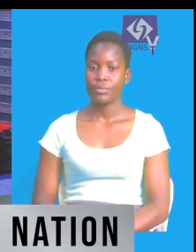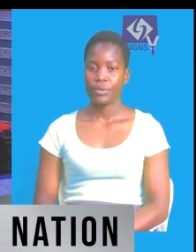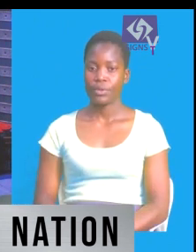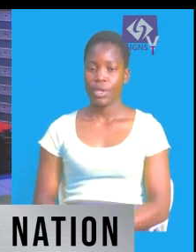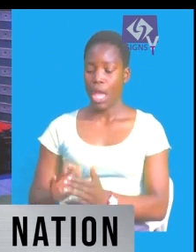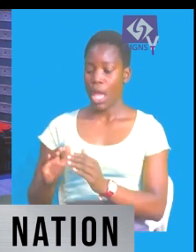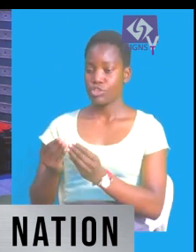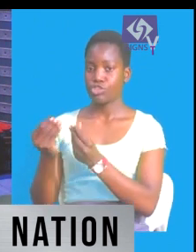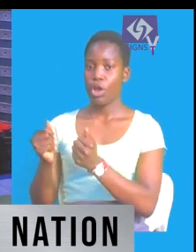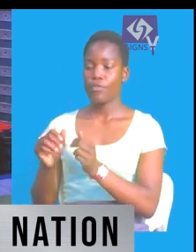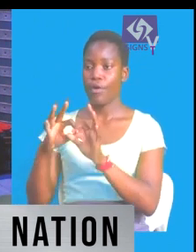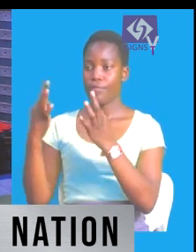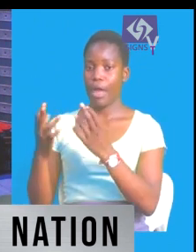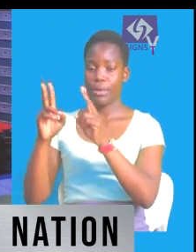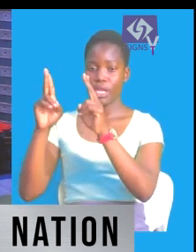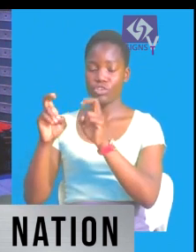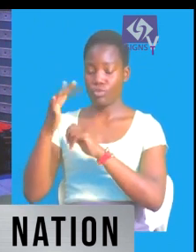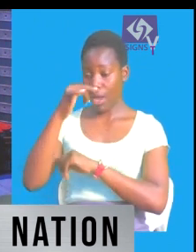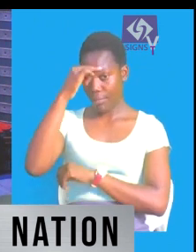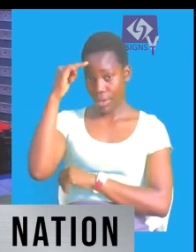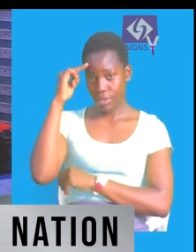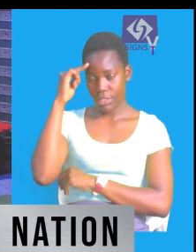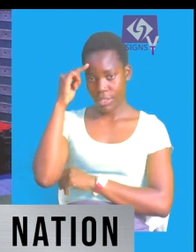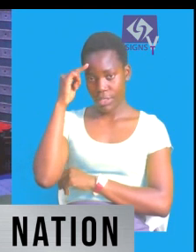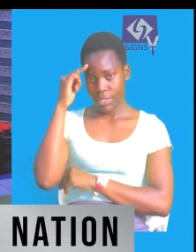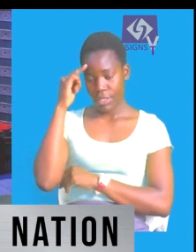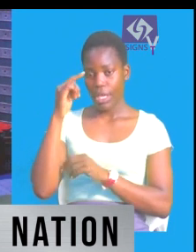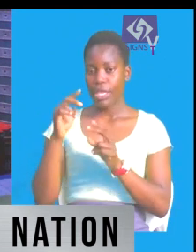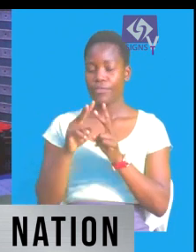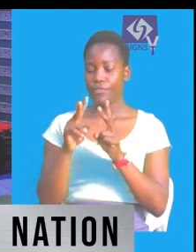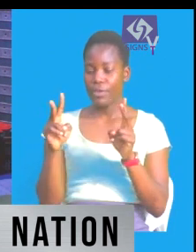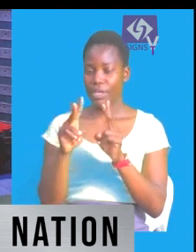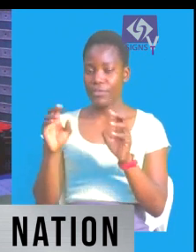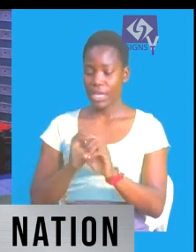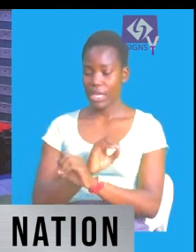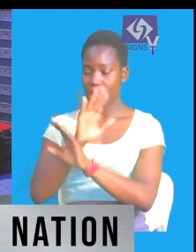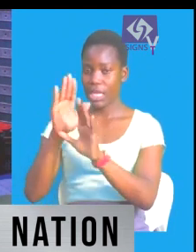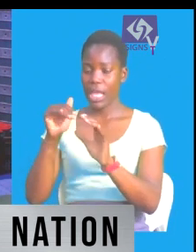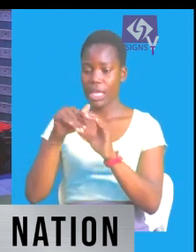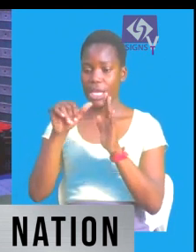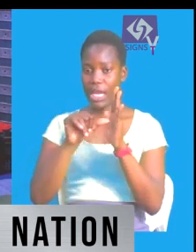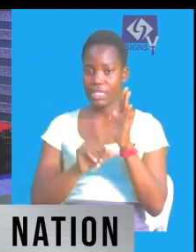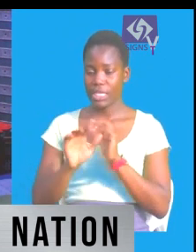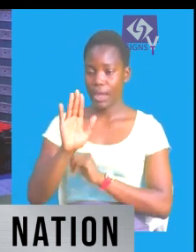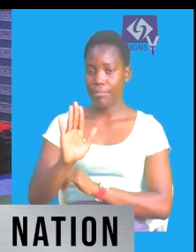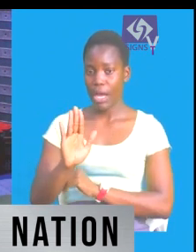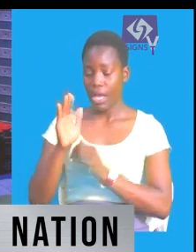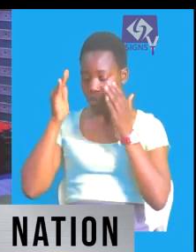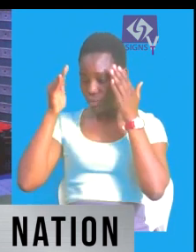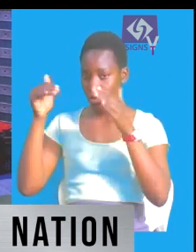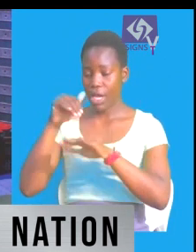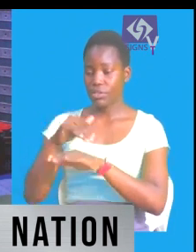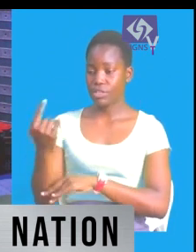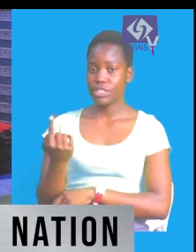improve family? Because it was very clear in his agenda to focus on single mothers.